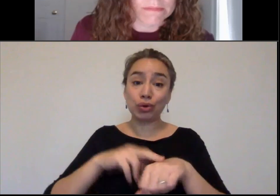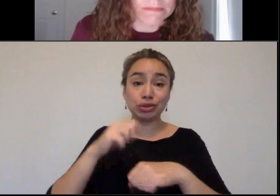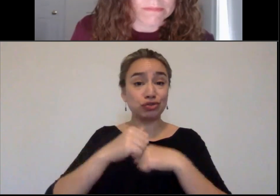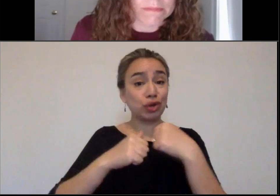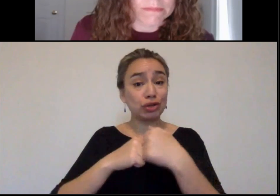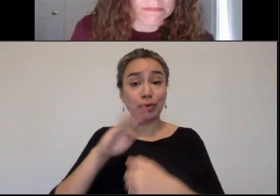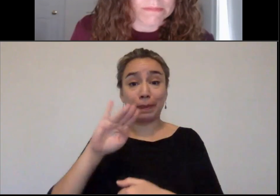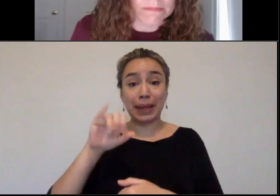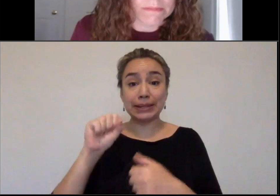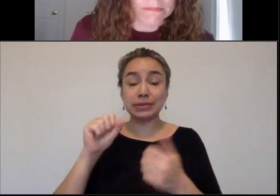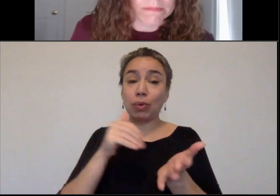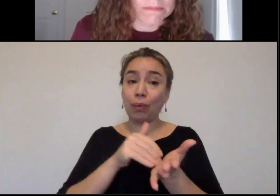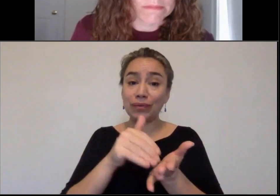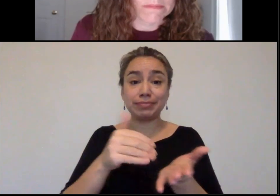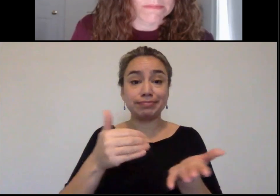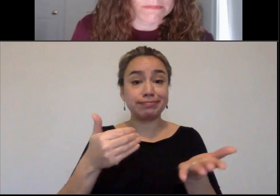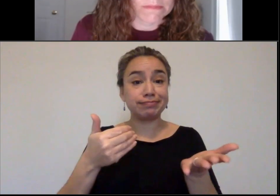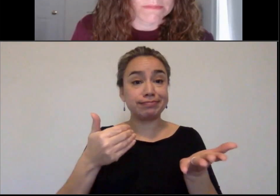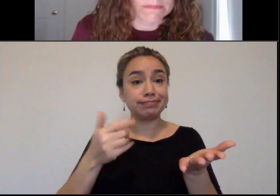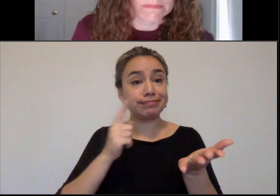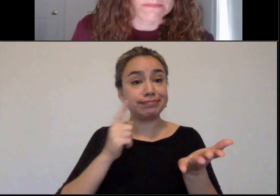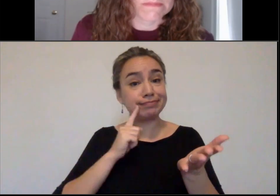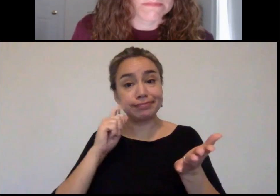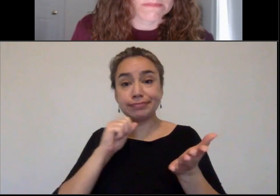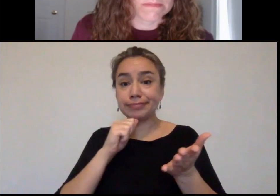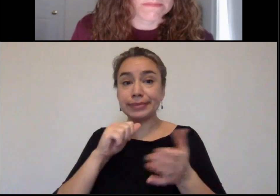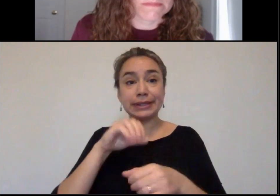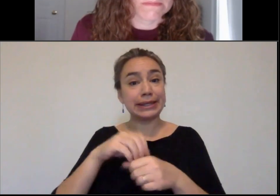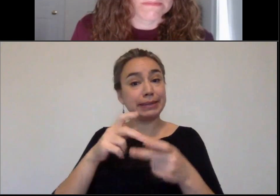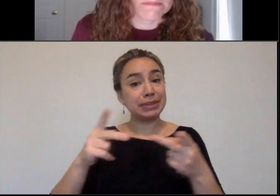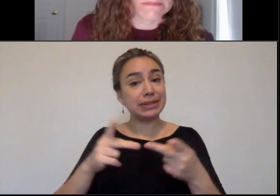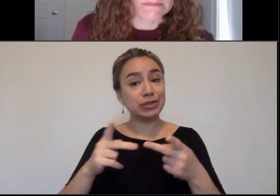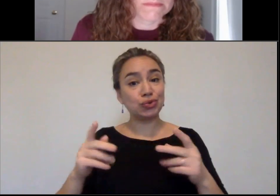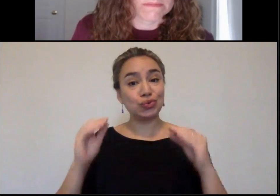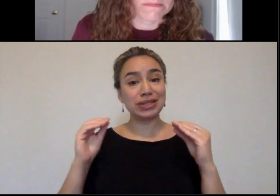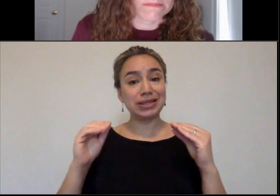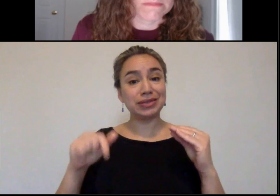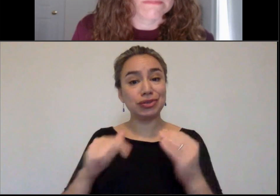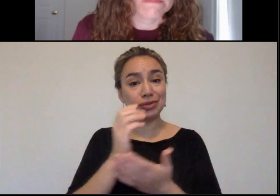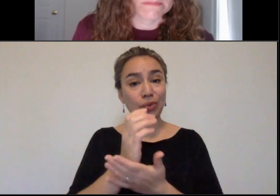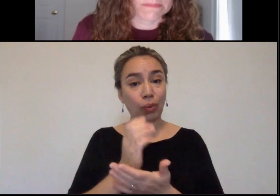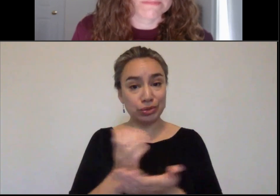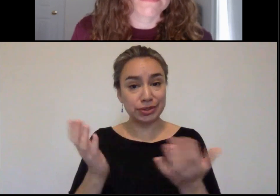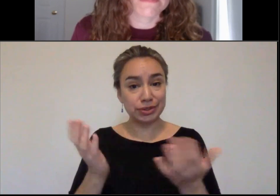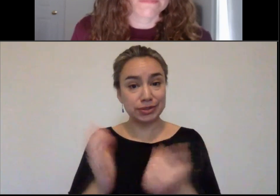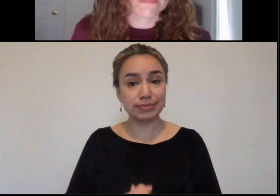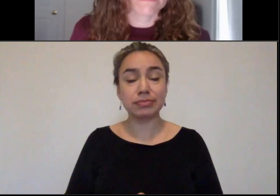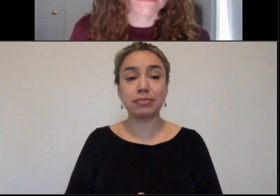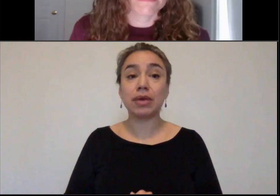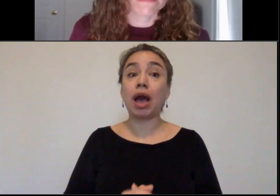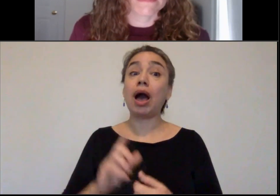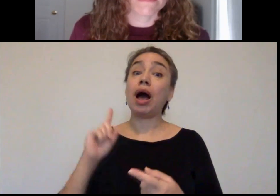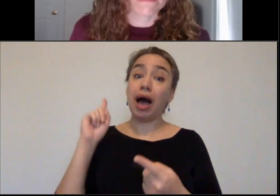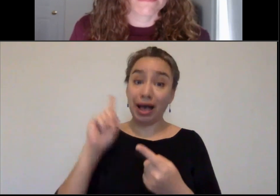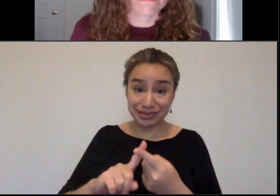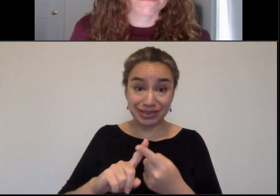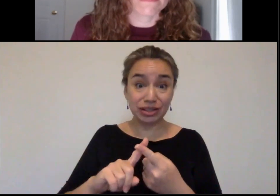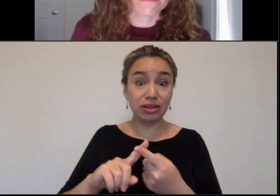not in positions to teach these courses. And so until that can